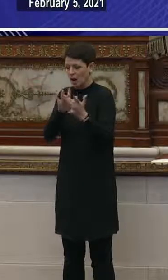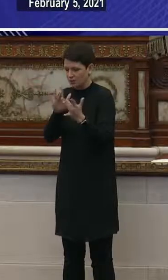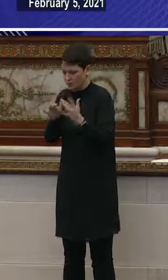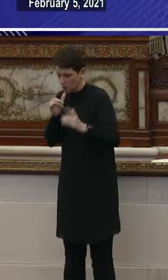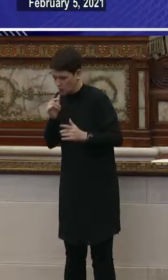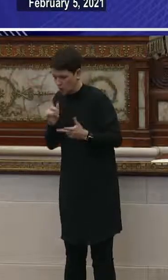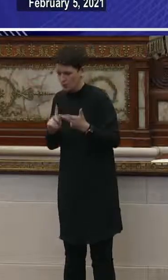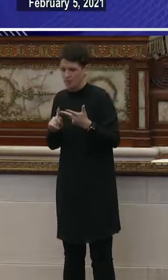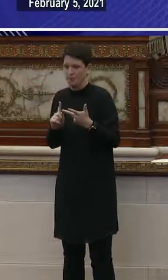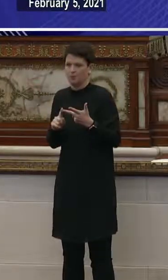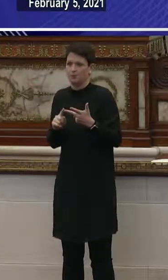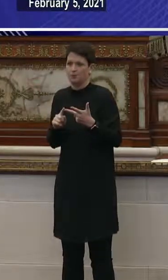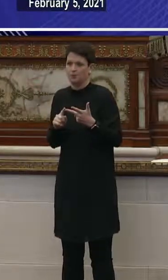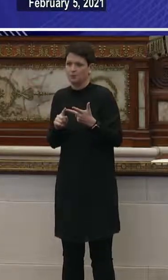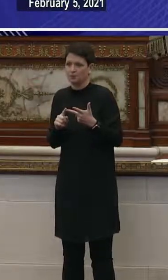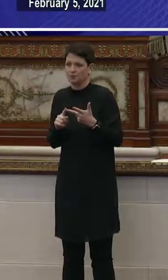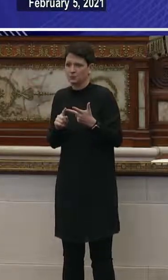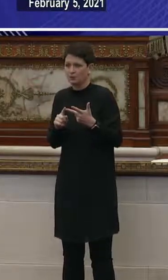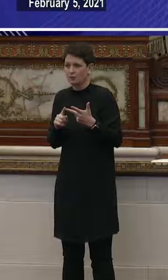to?